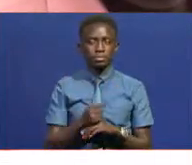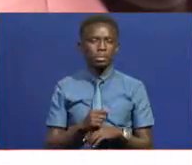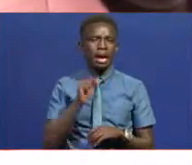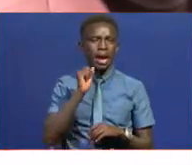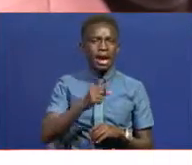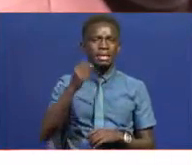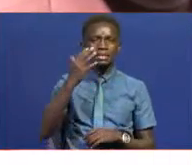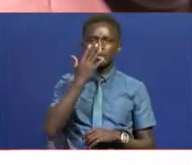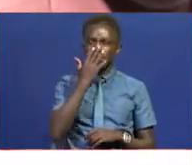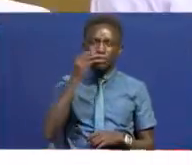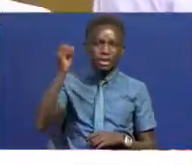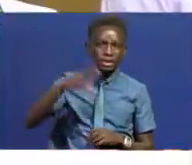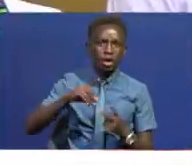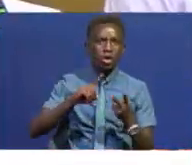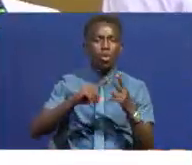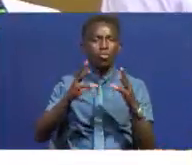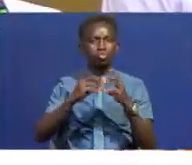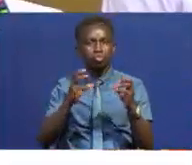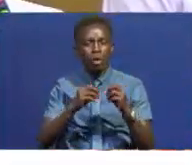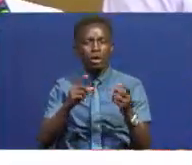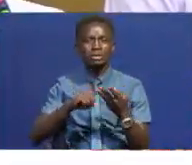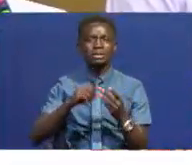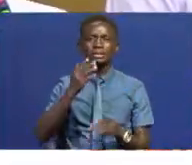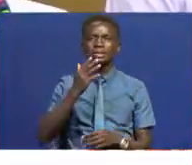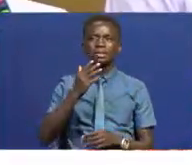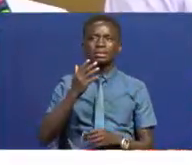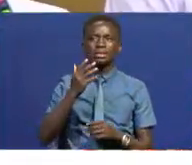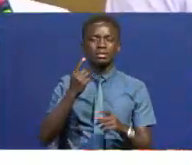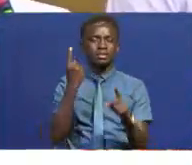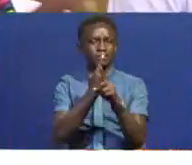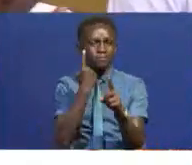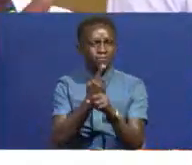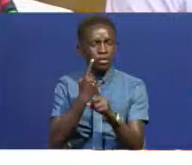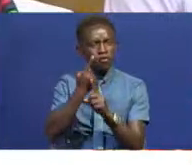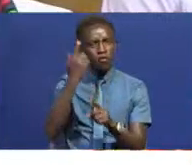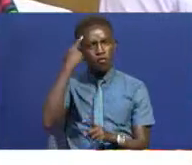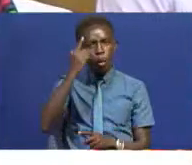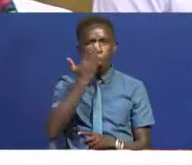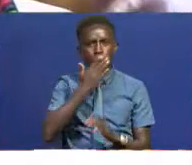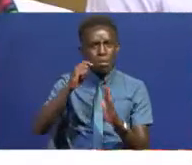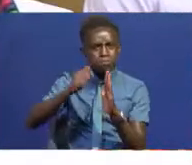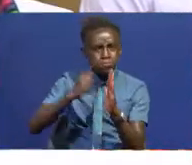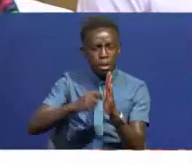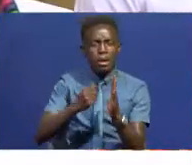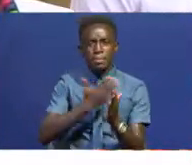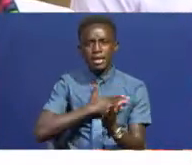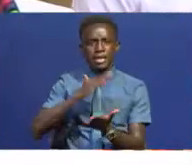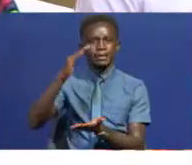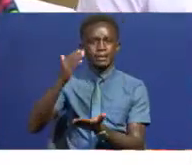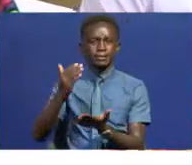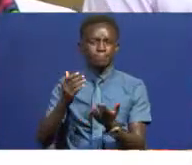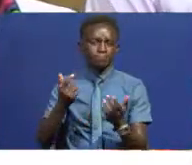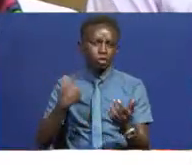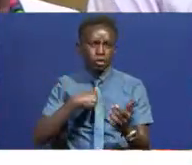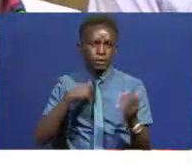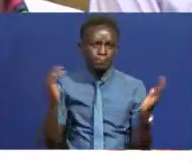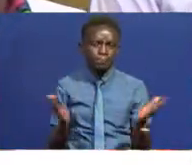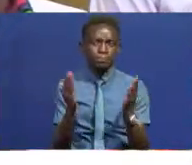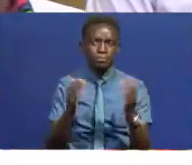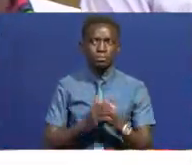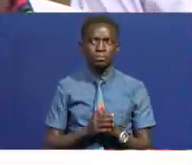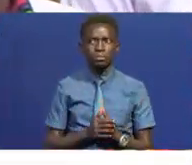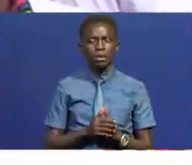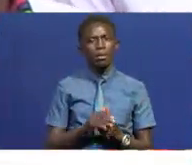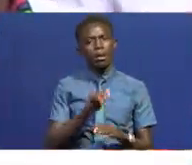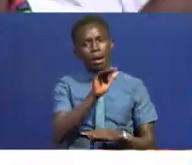zipatie wananchi wetu pesa. Taka kuungana na watu wa pwani ili waweze kuhusika na